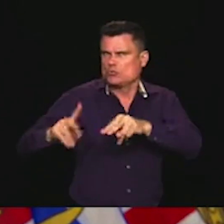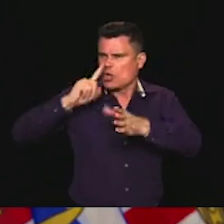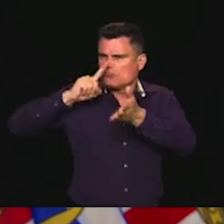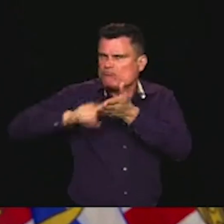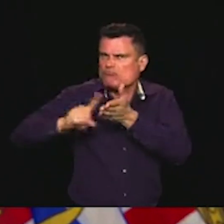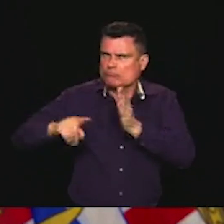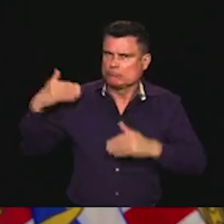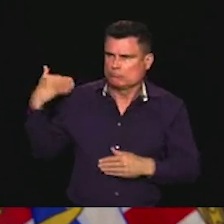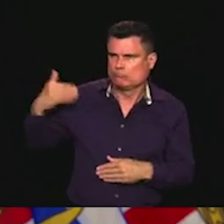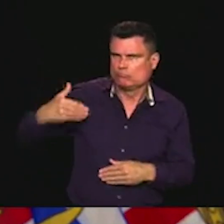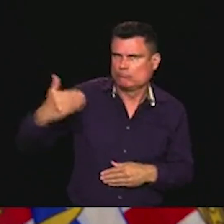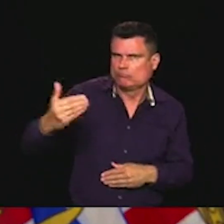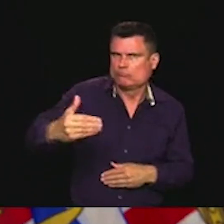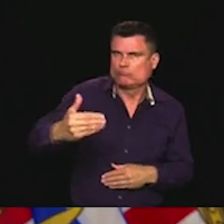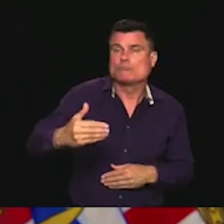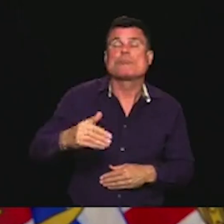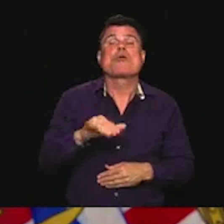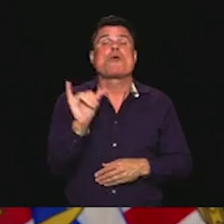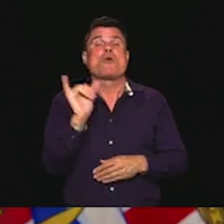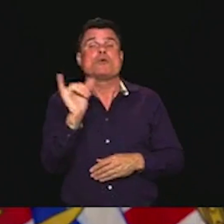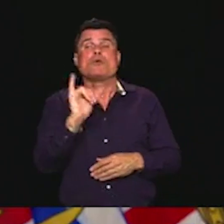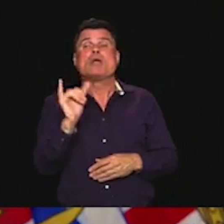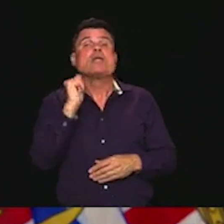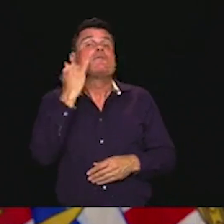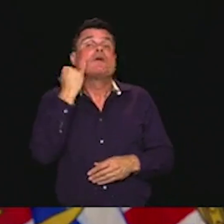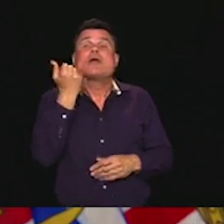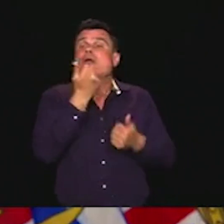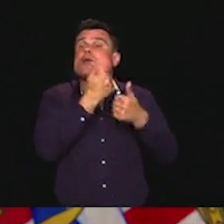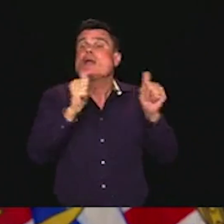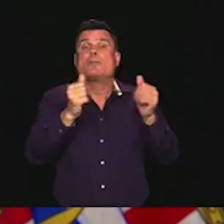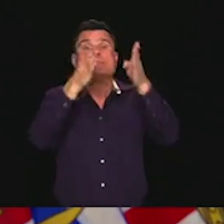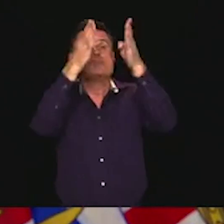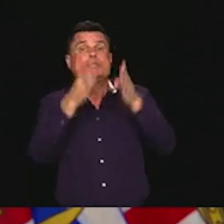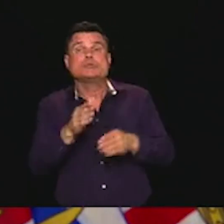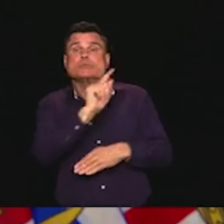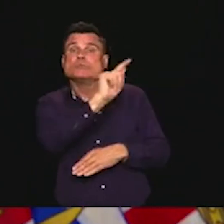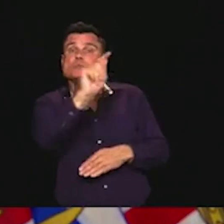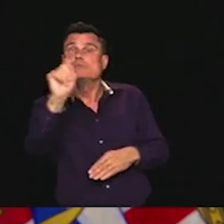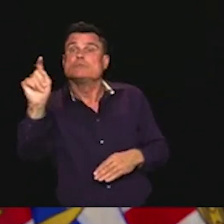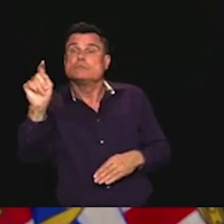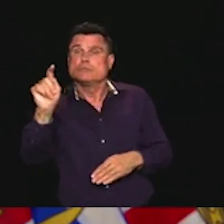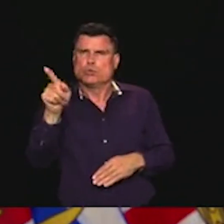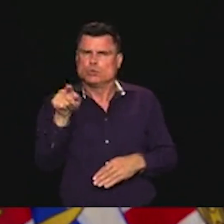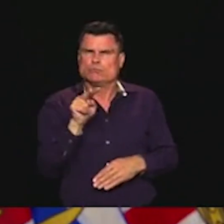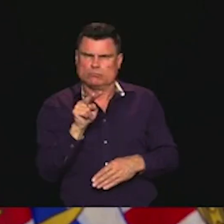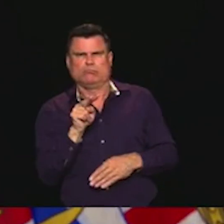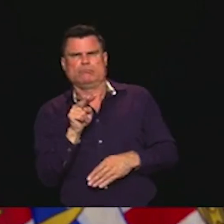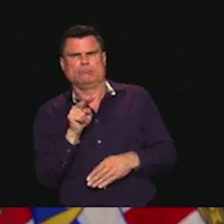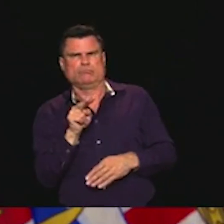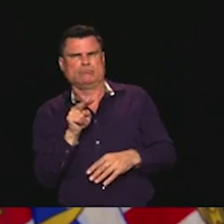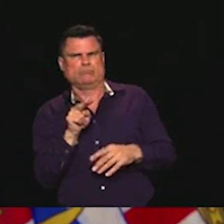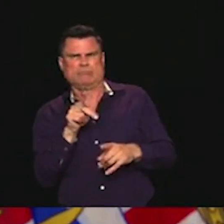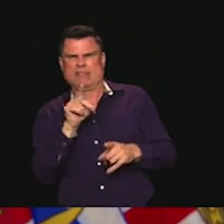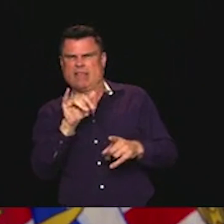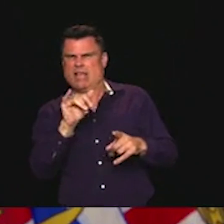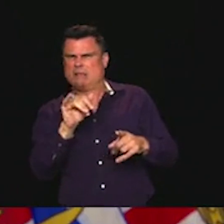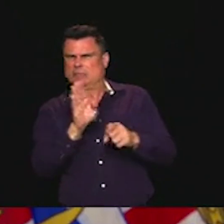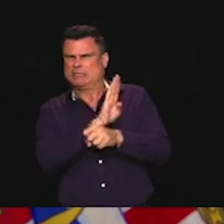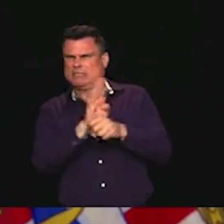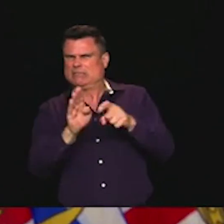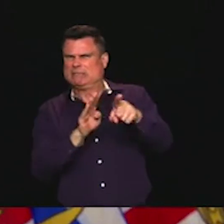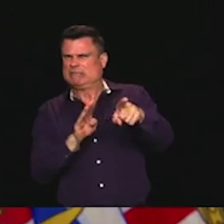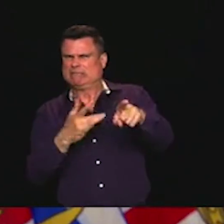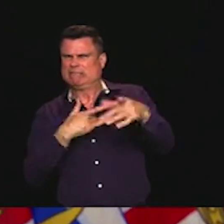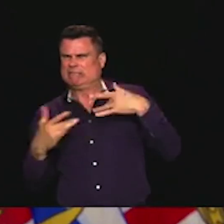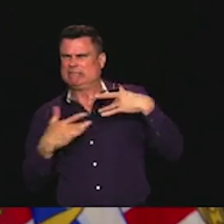are implementing their COVID-19 safety plans, if they can talk to their local public health EHOs who